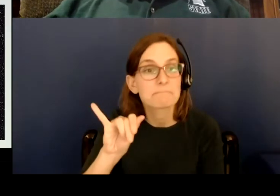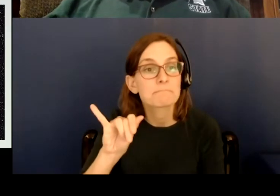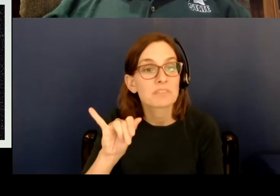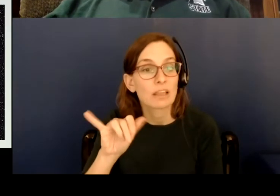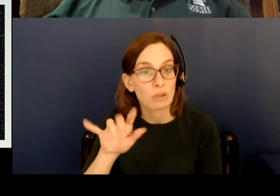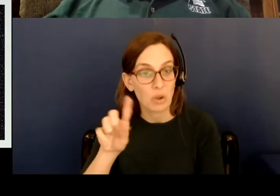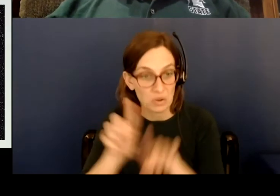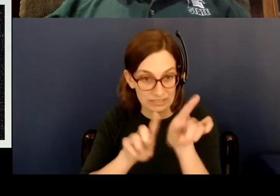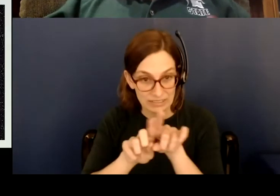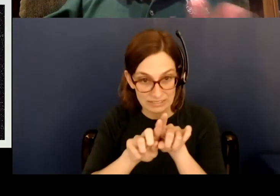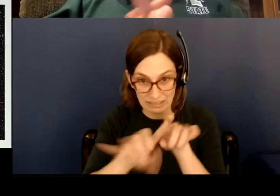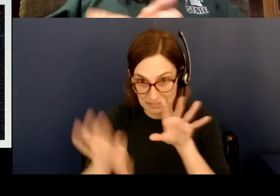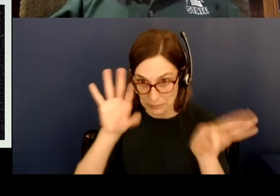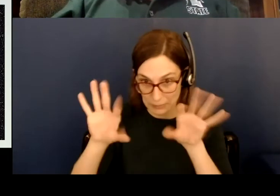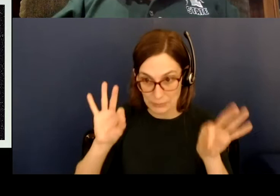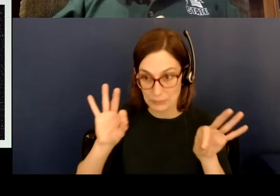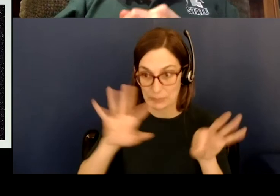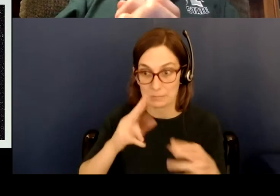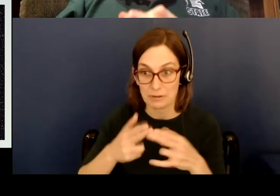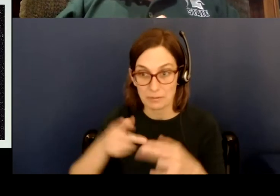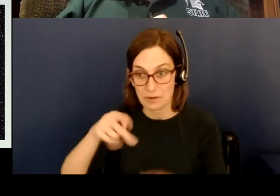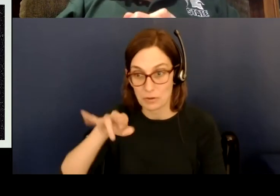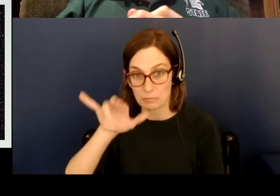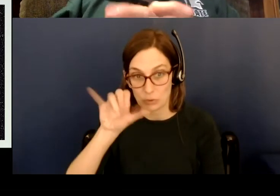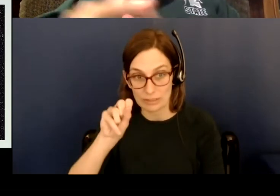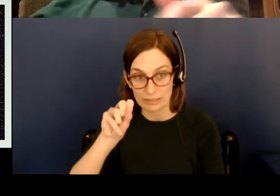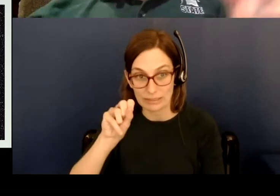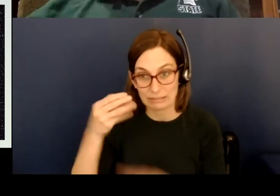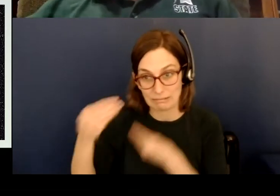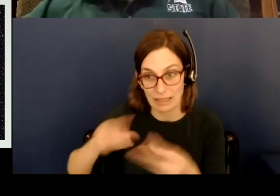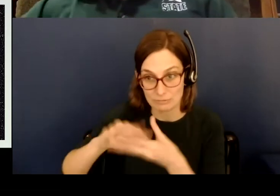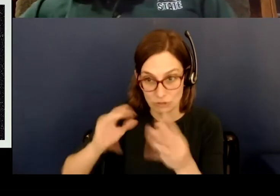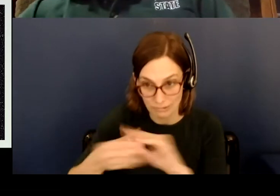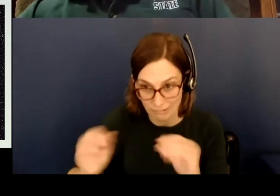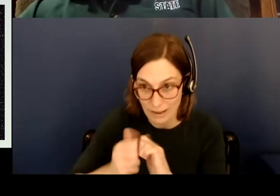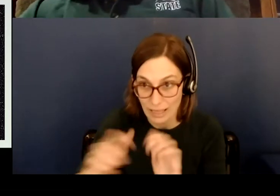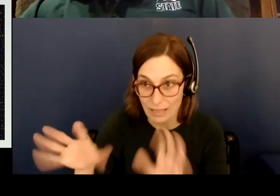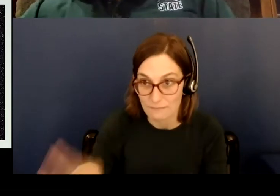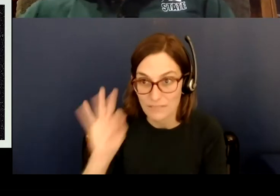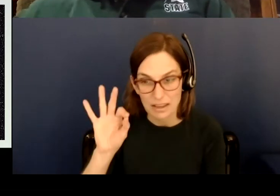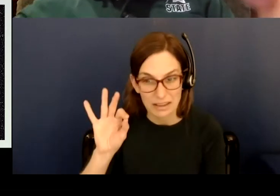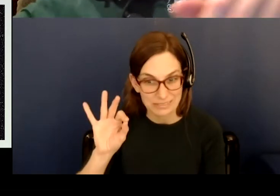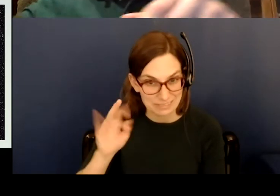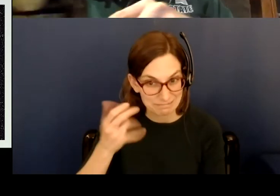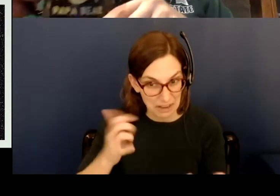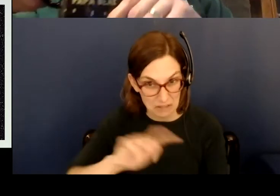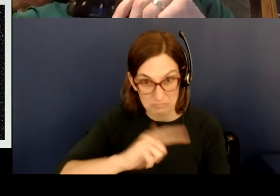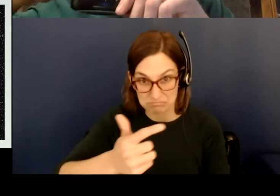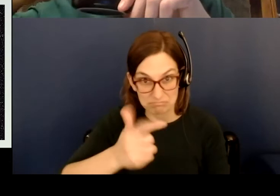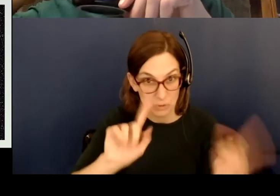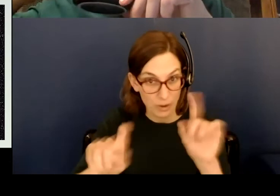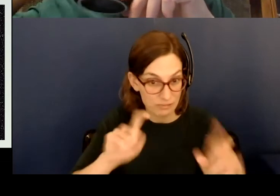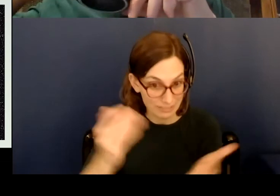located. I've talked about the Perseus legend and how to find them. Quick break for questions.